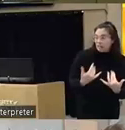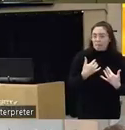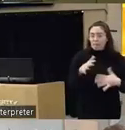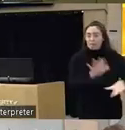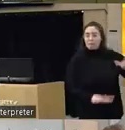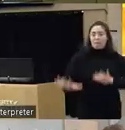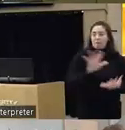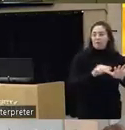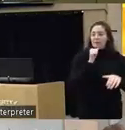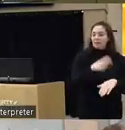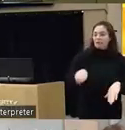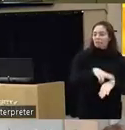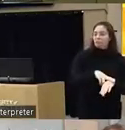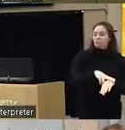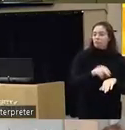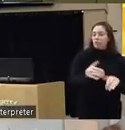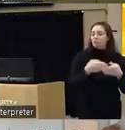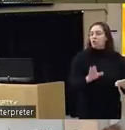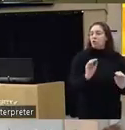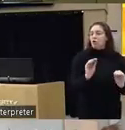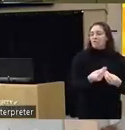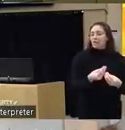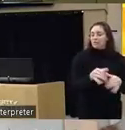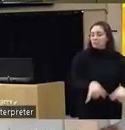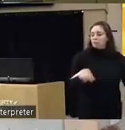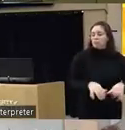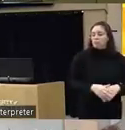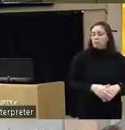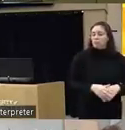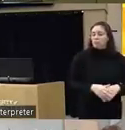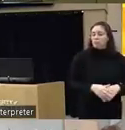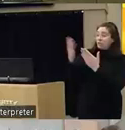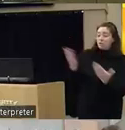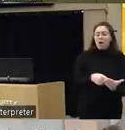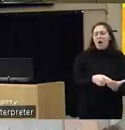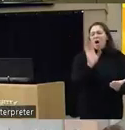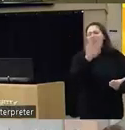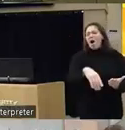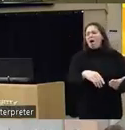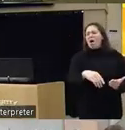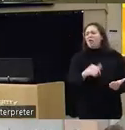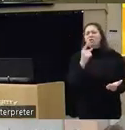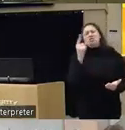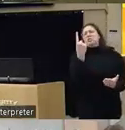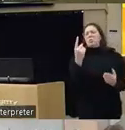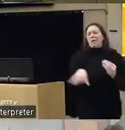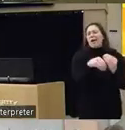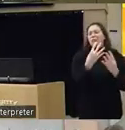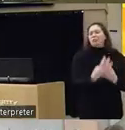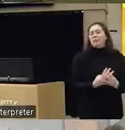in your general office routine. I think initially we thought, oh, well, that's not too much to ask, but there was a